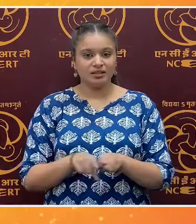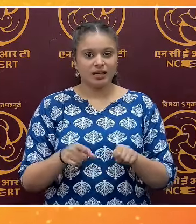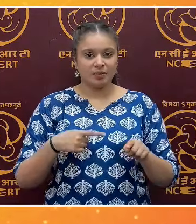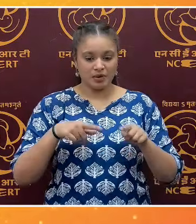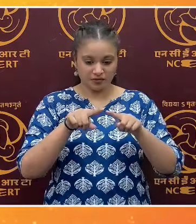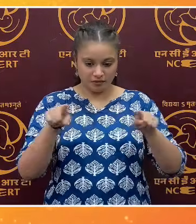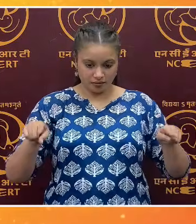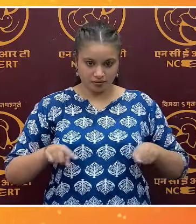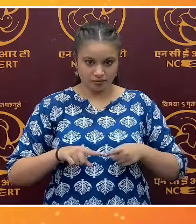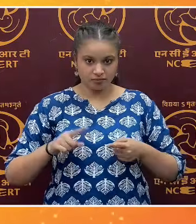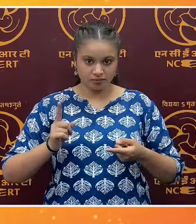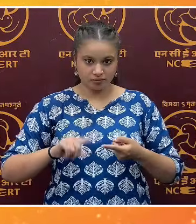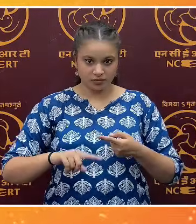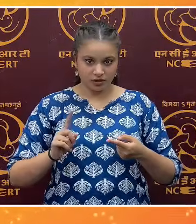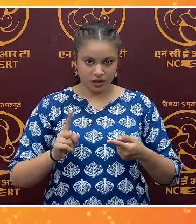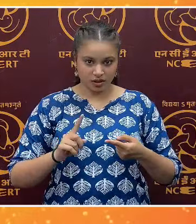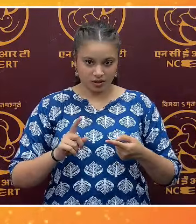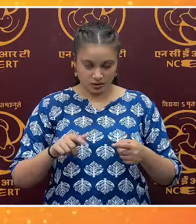of an entire